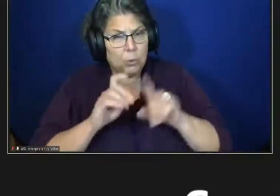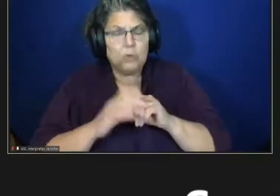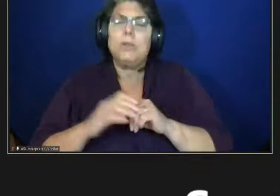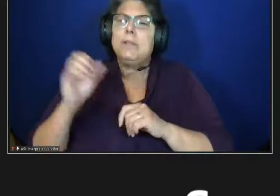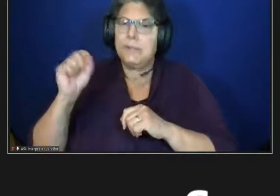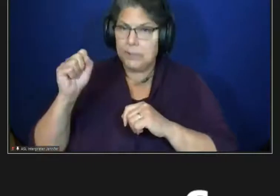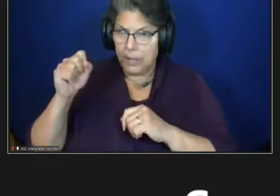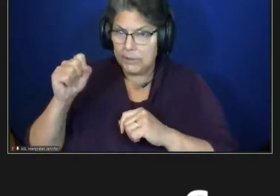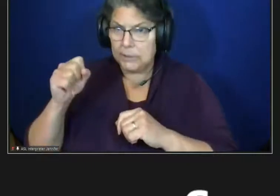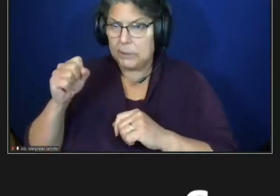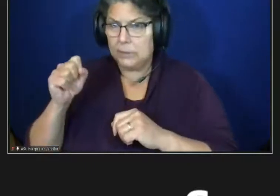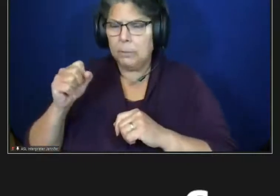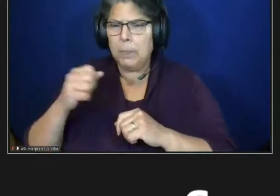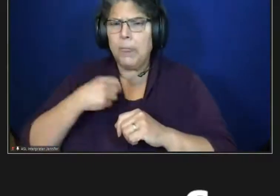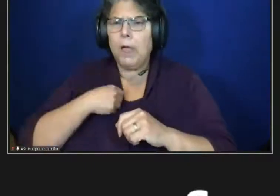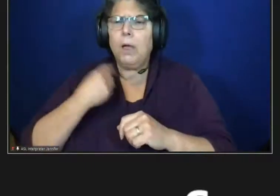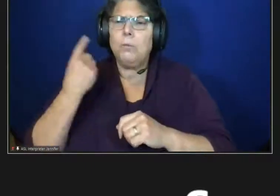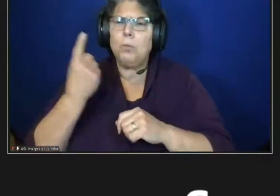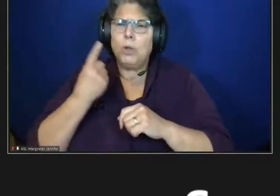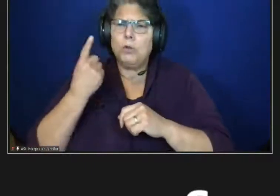Yes, I'm just wondering,